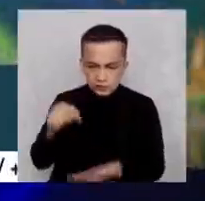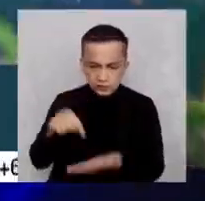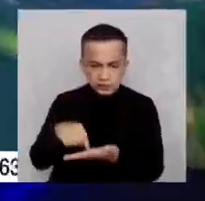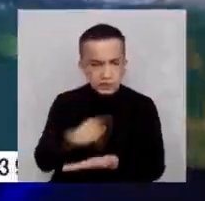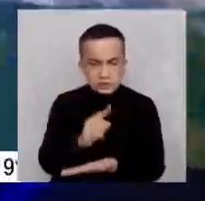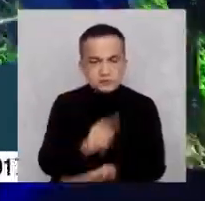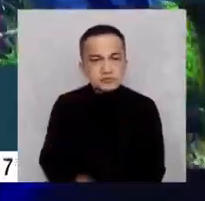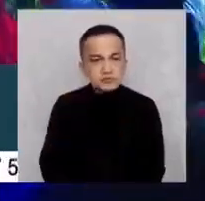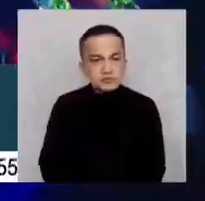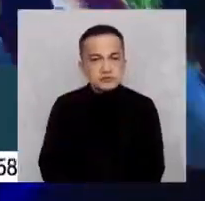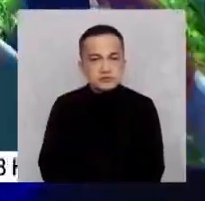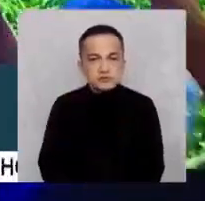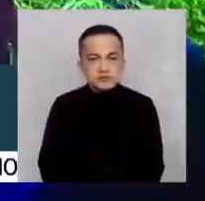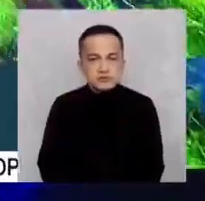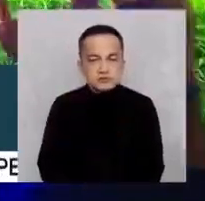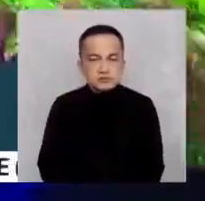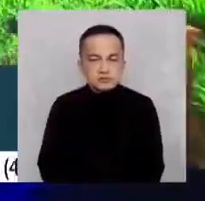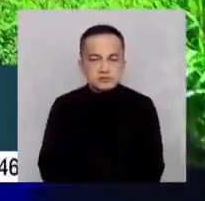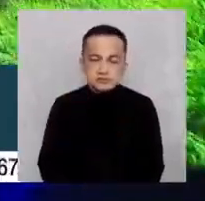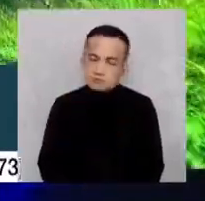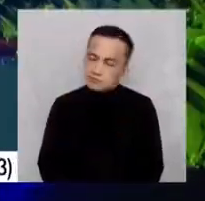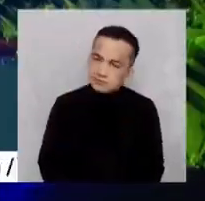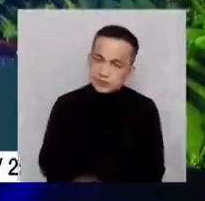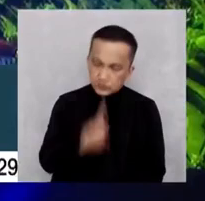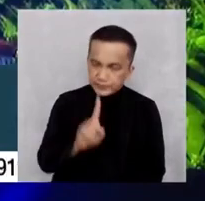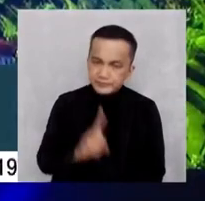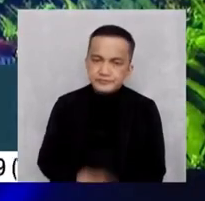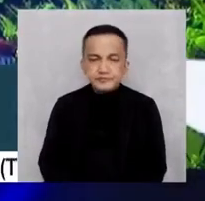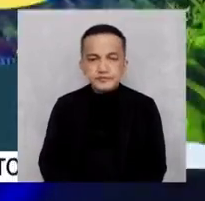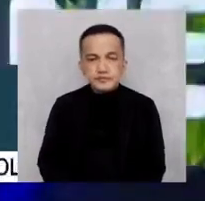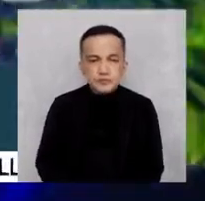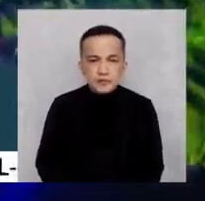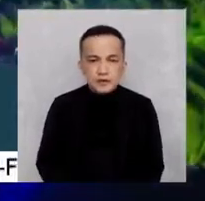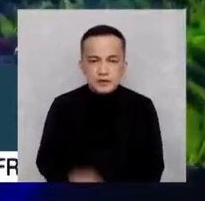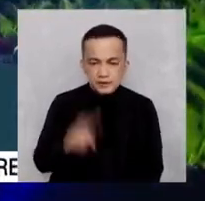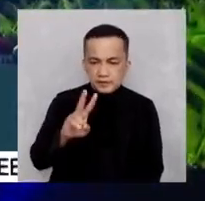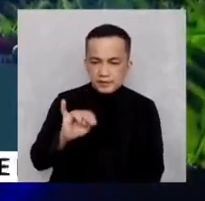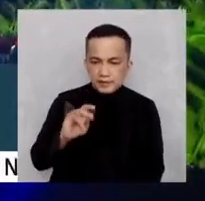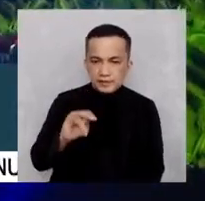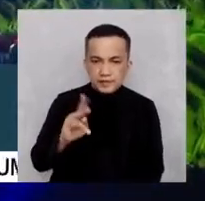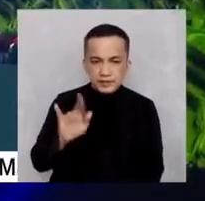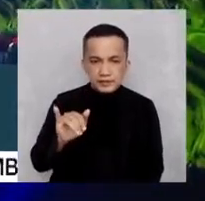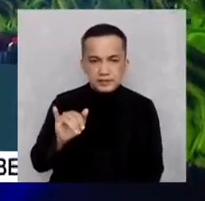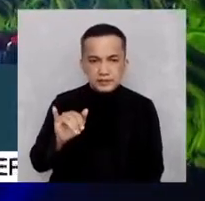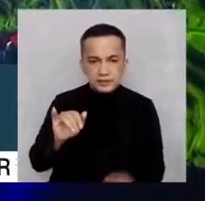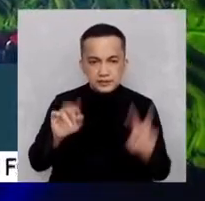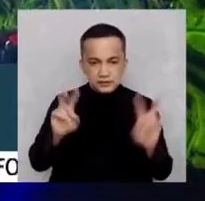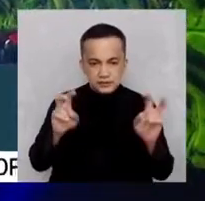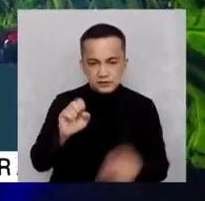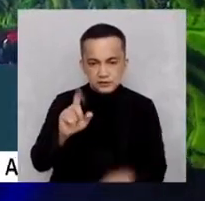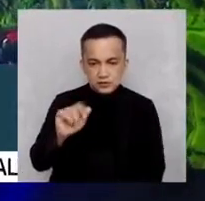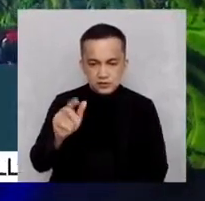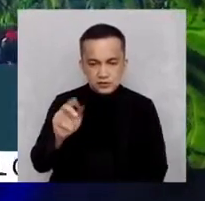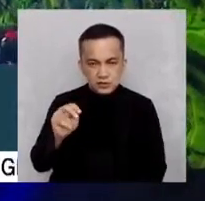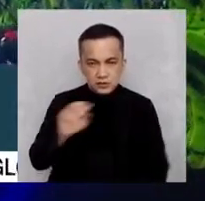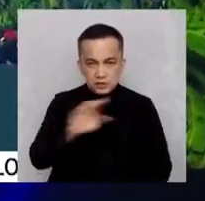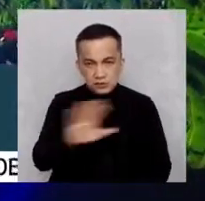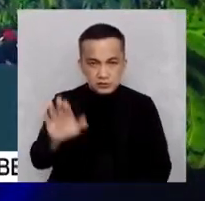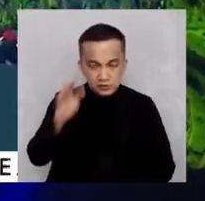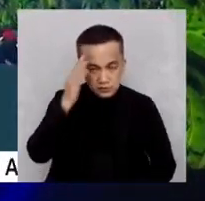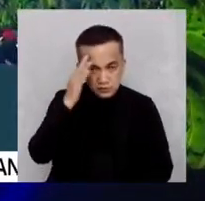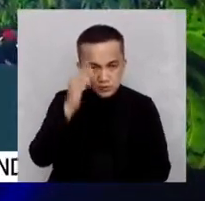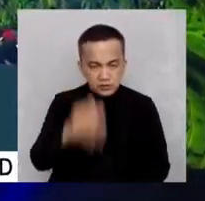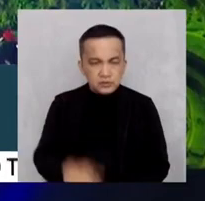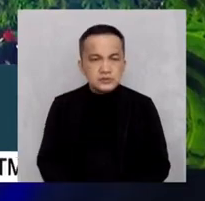on it? So that's one. And the viability of the slogan itself, as you know, it